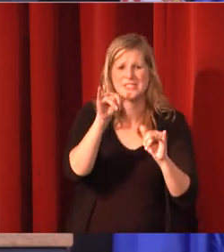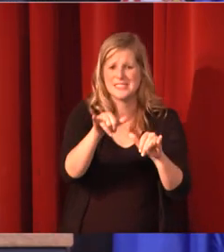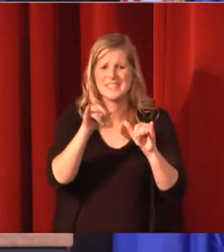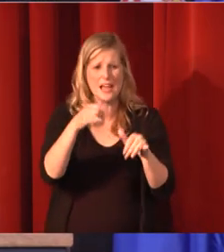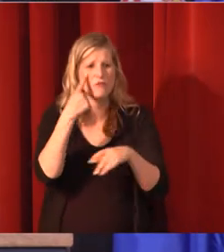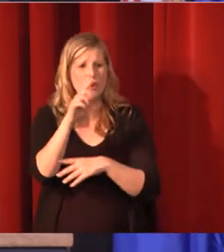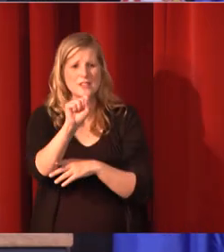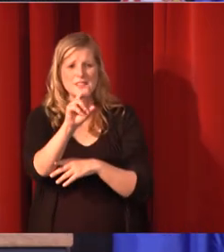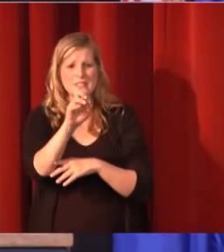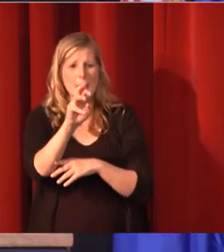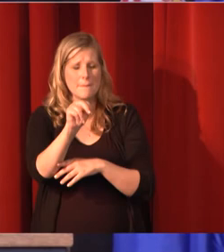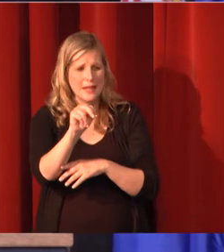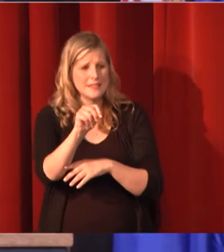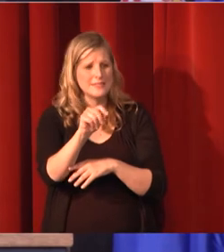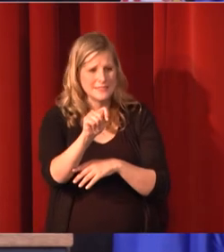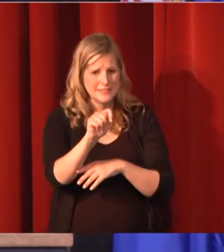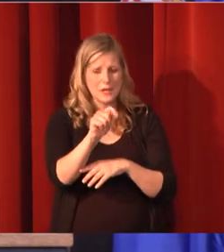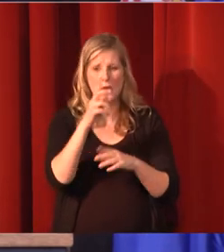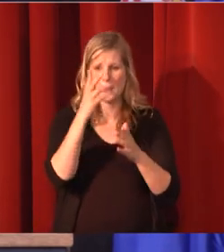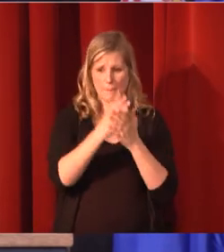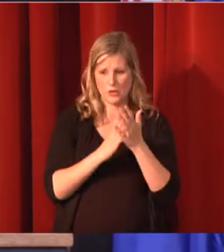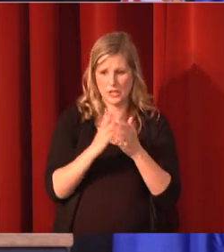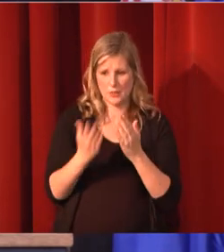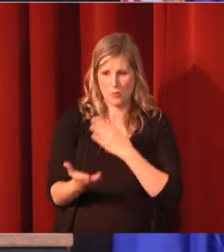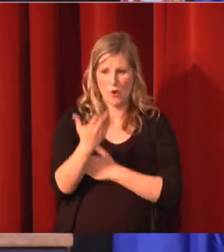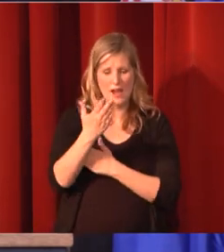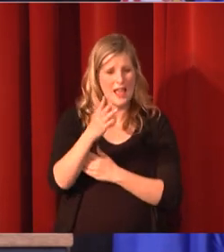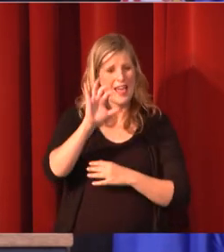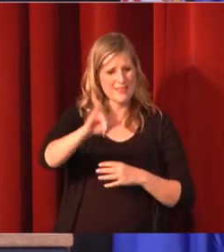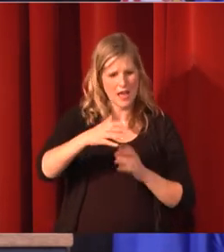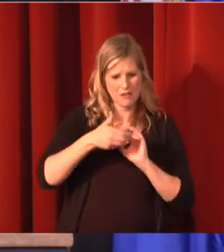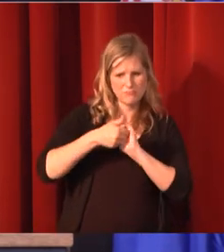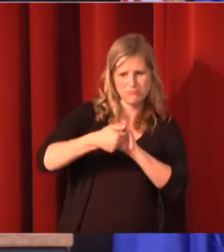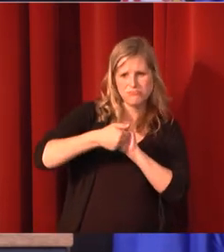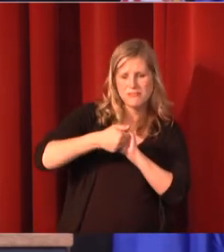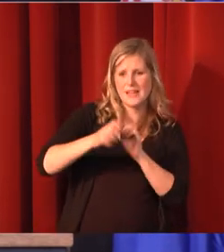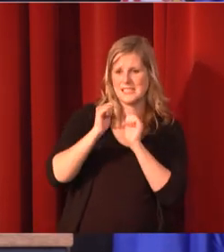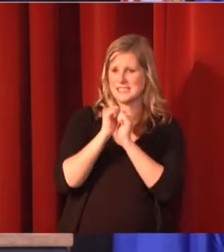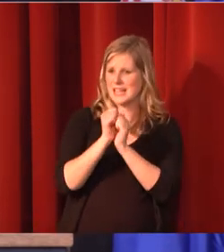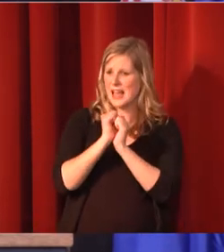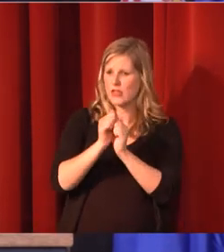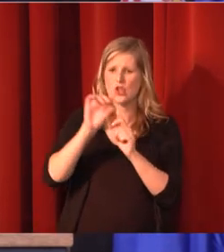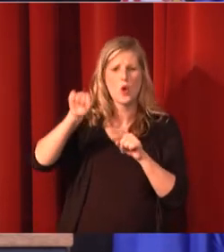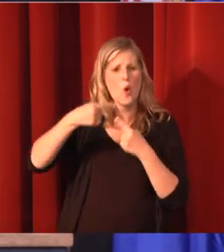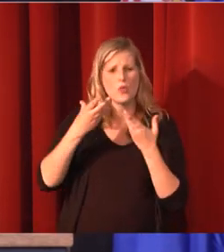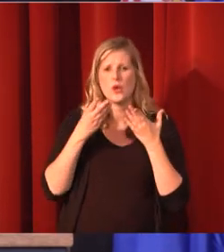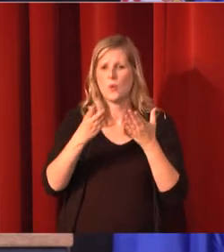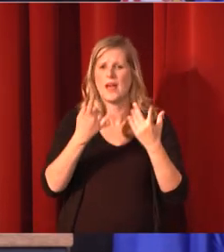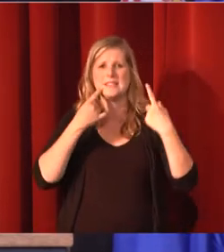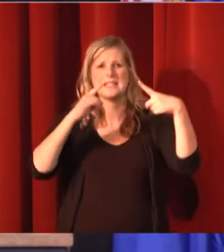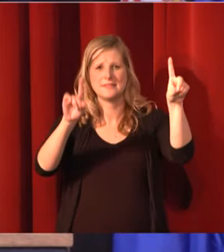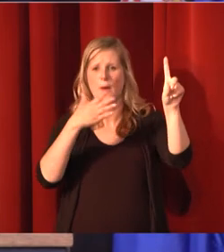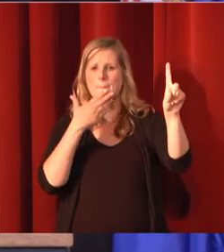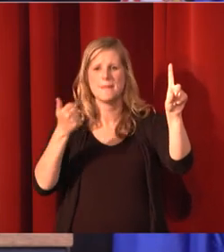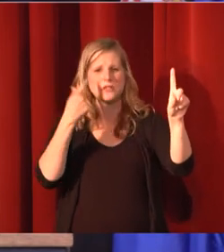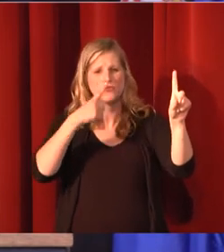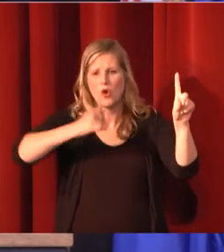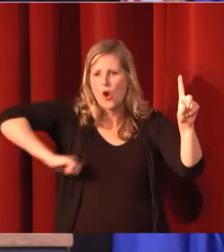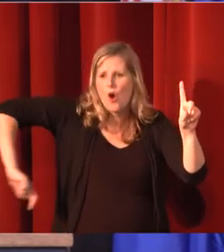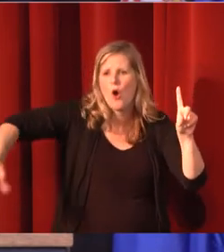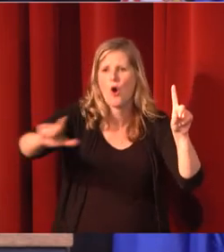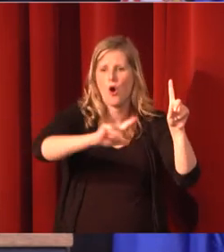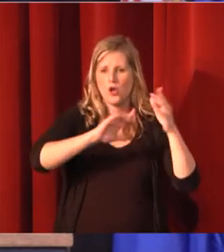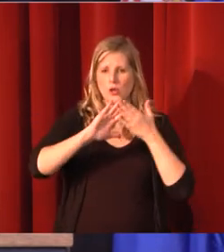morning our engagement together is the only way we can truly lead this city forward in a way that best serves all of our